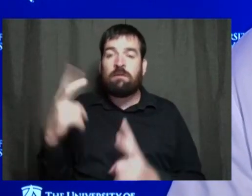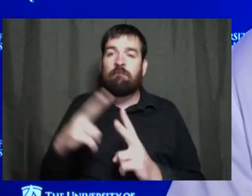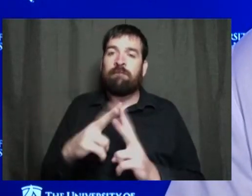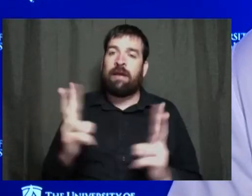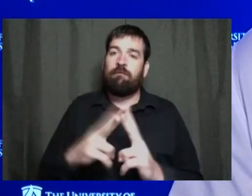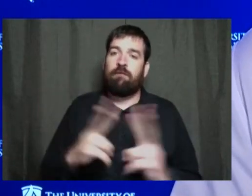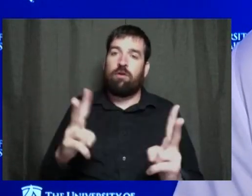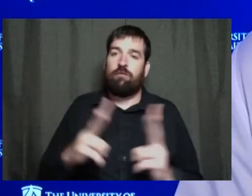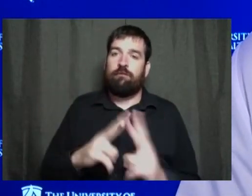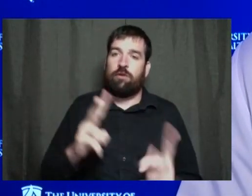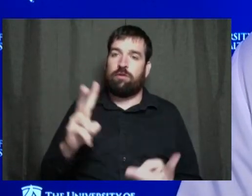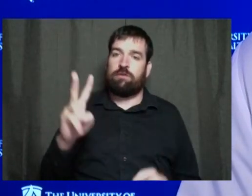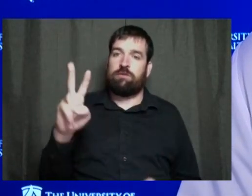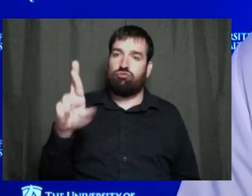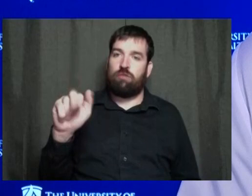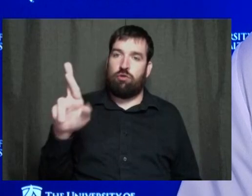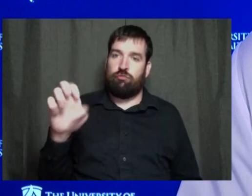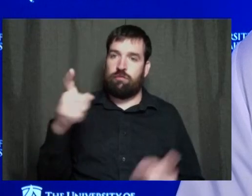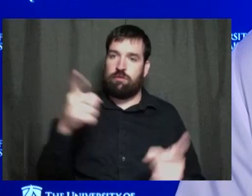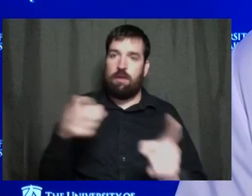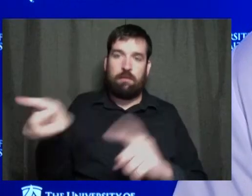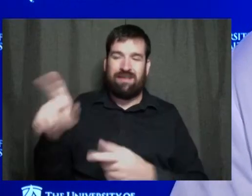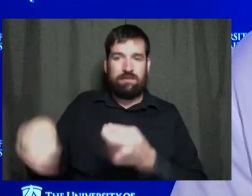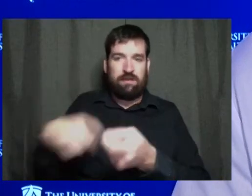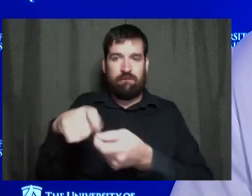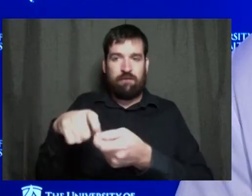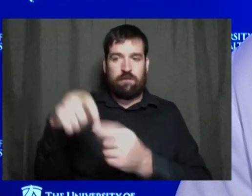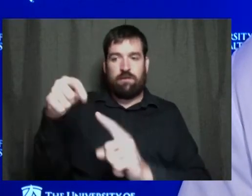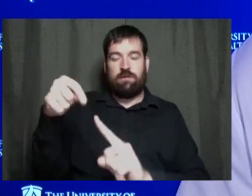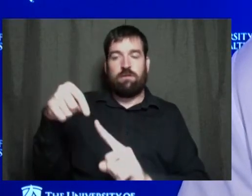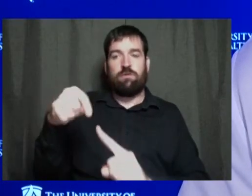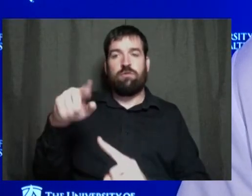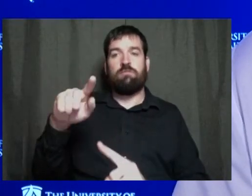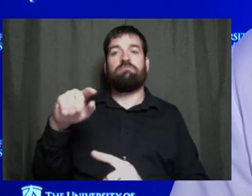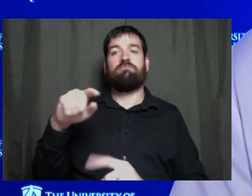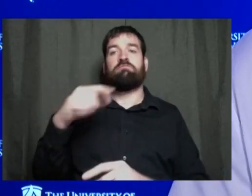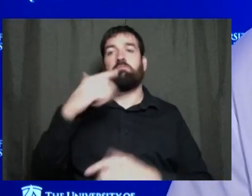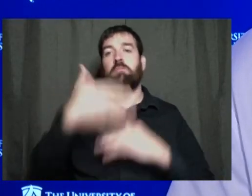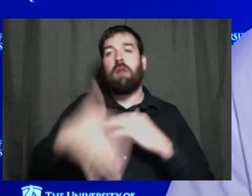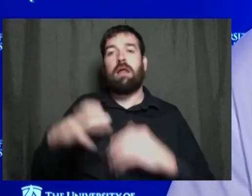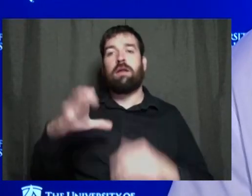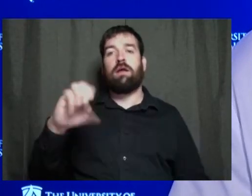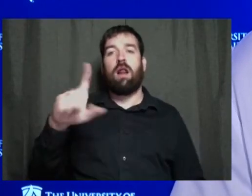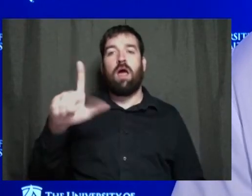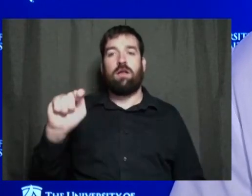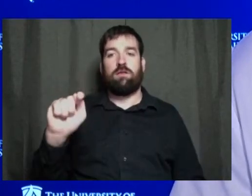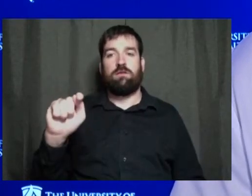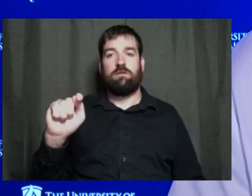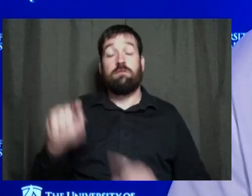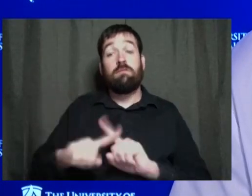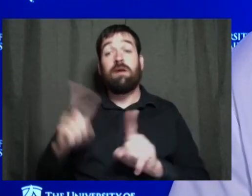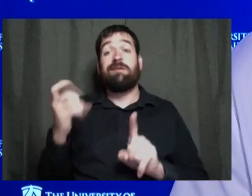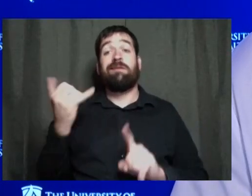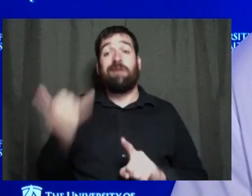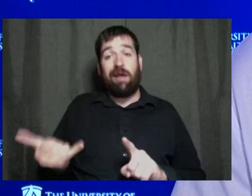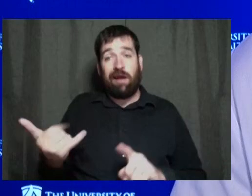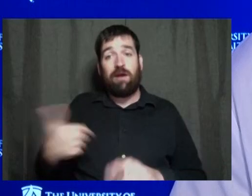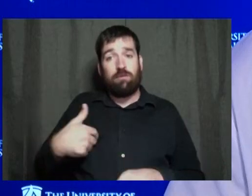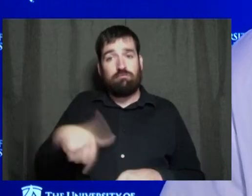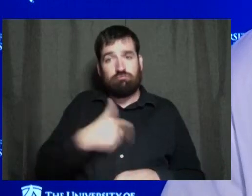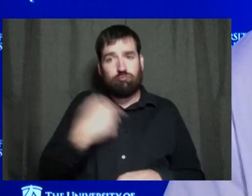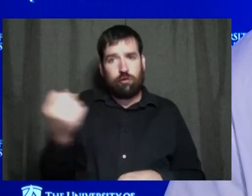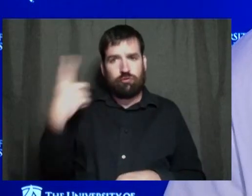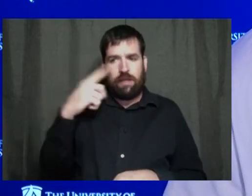particularly the thrombosis, the blood clotting that occurs. But now we also understand and know what to look